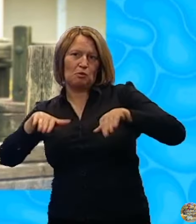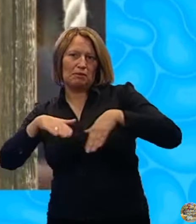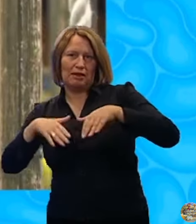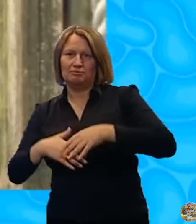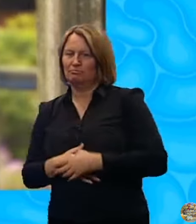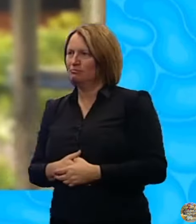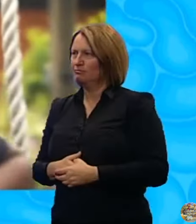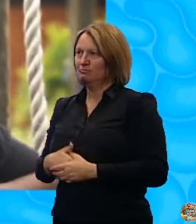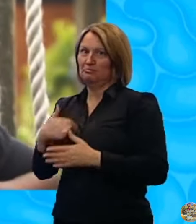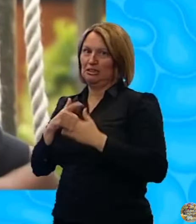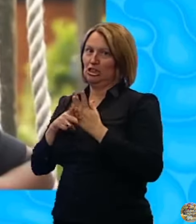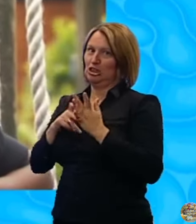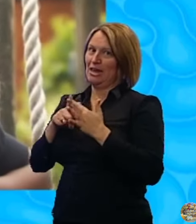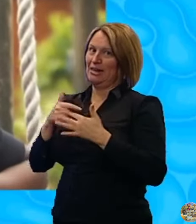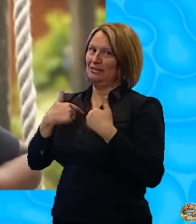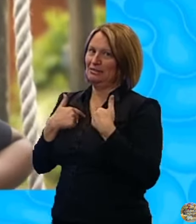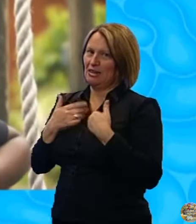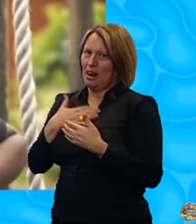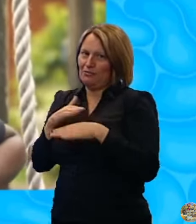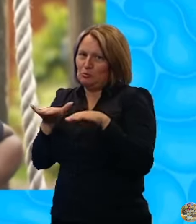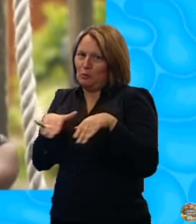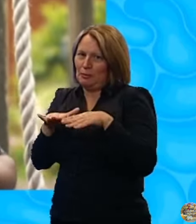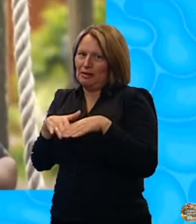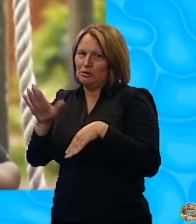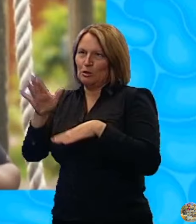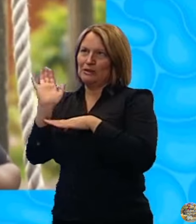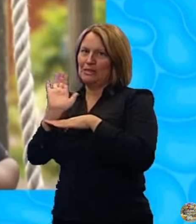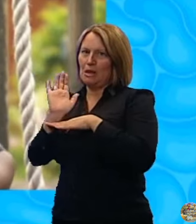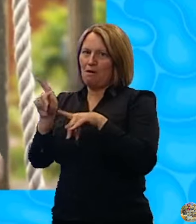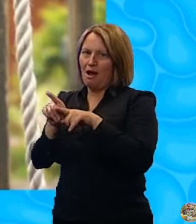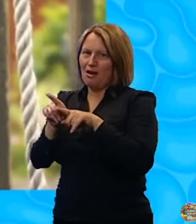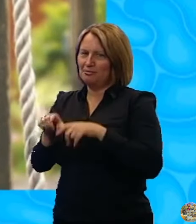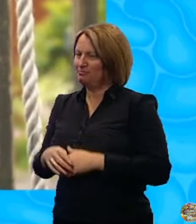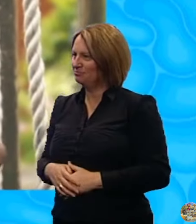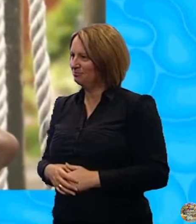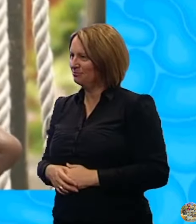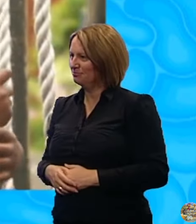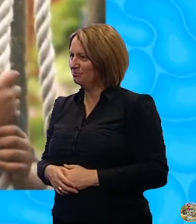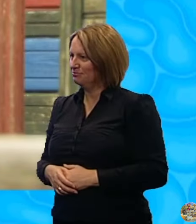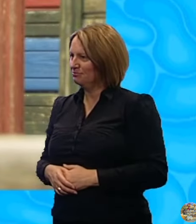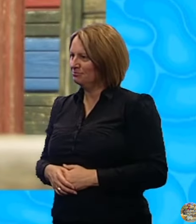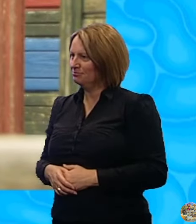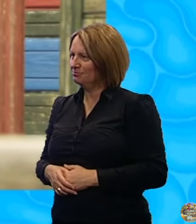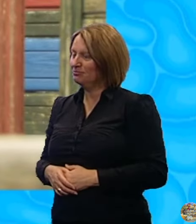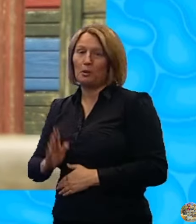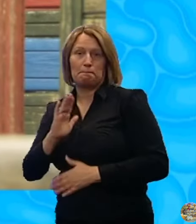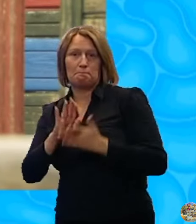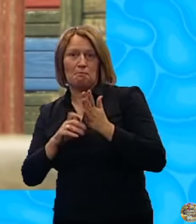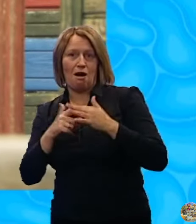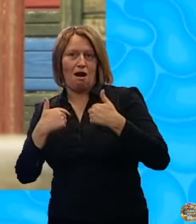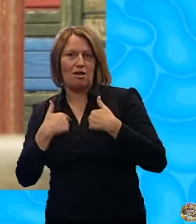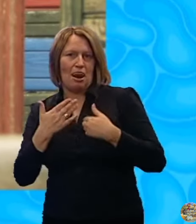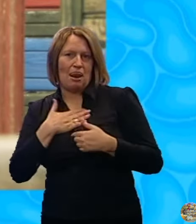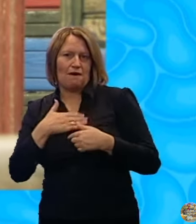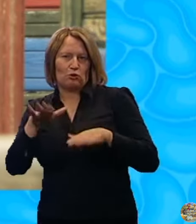swimming. Hello, my name is Eunice and I love going swimming and going in cinemas. Hello, my name